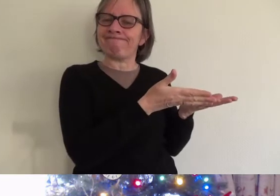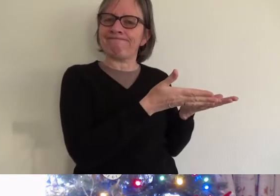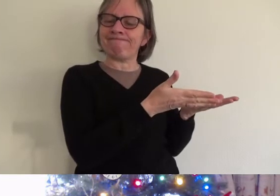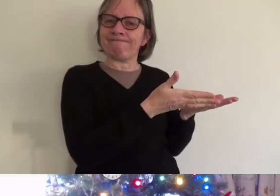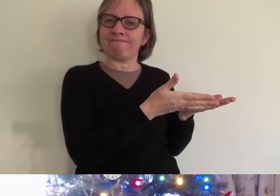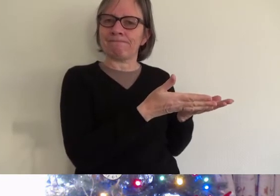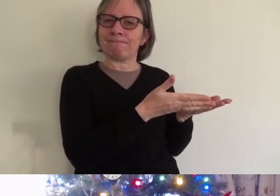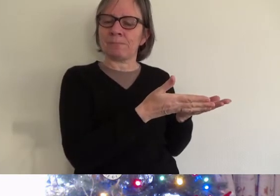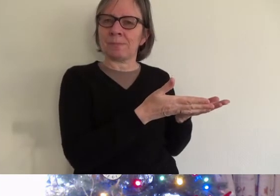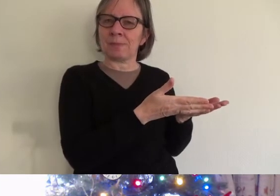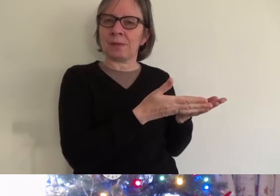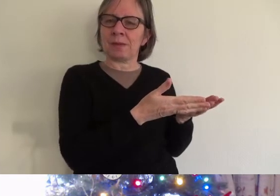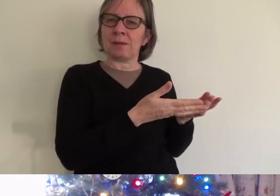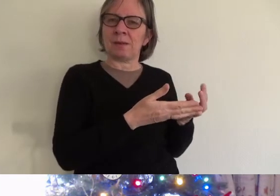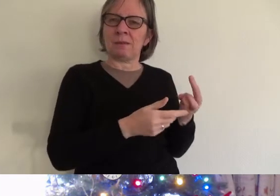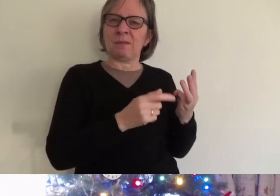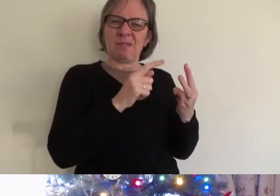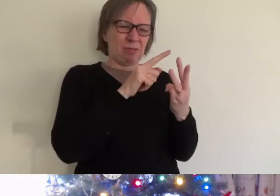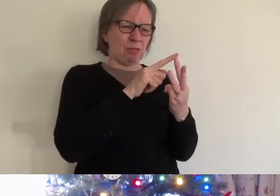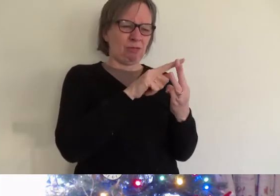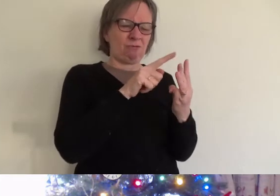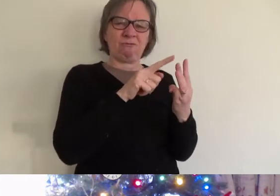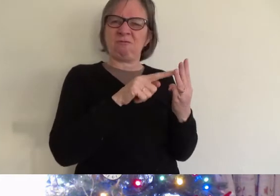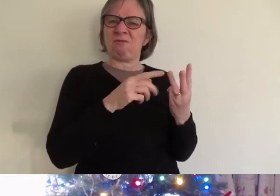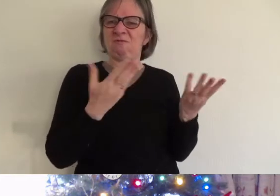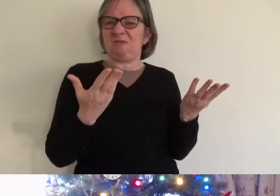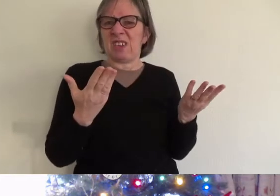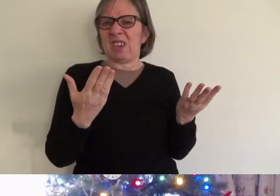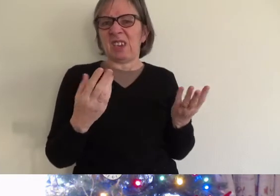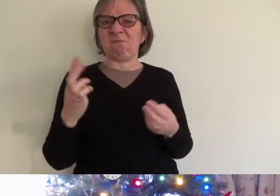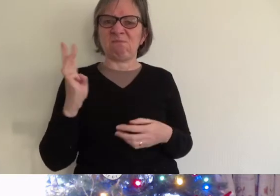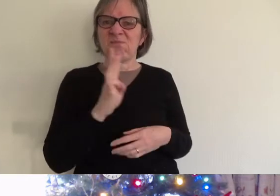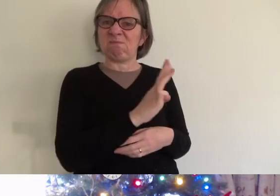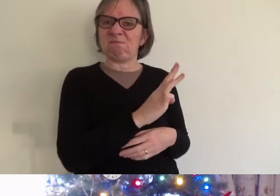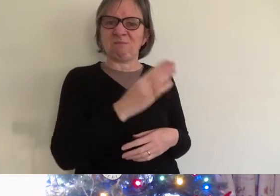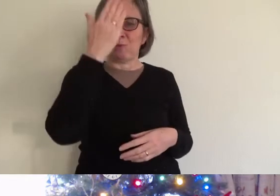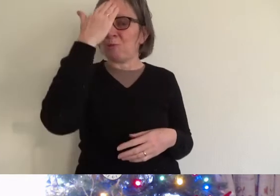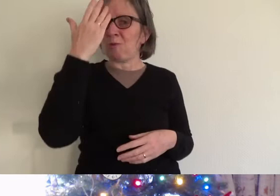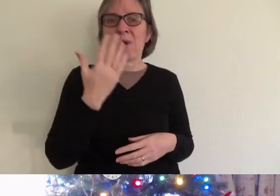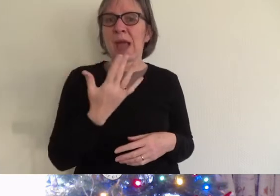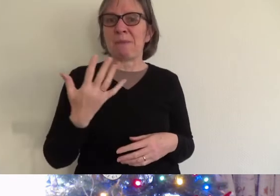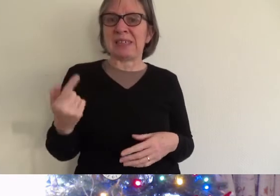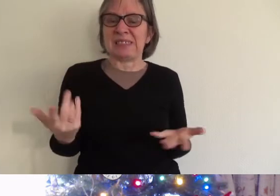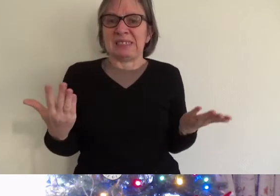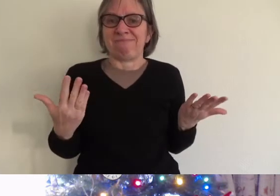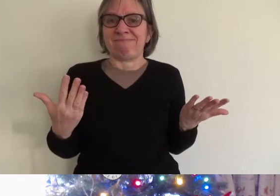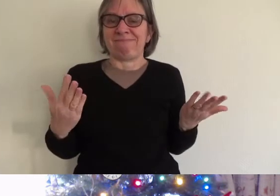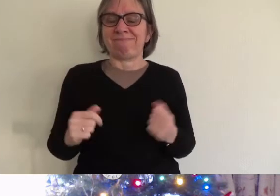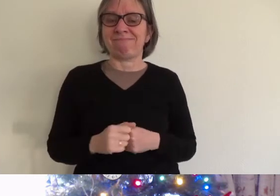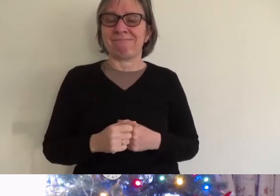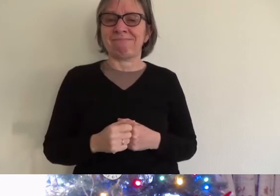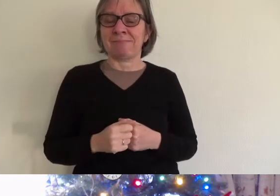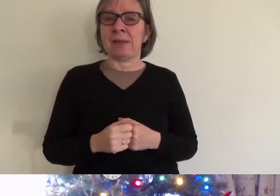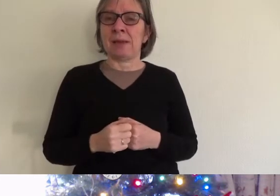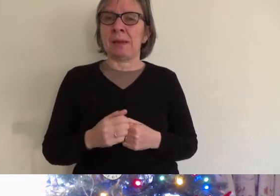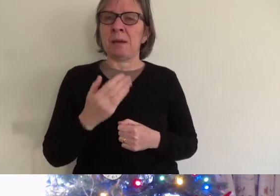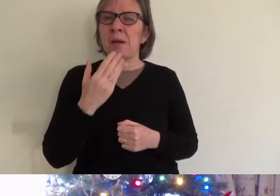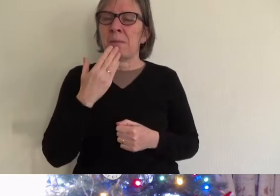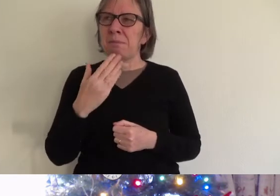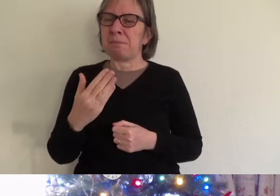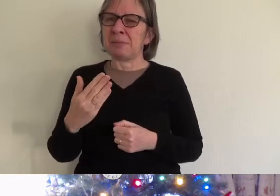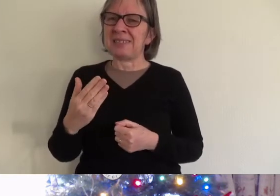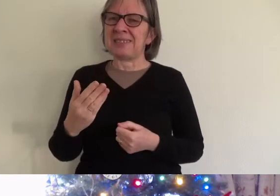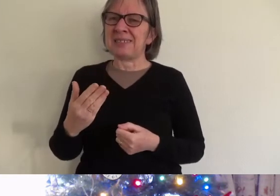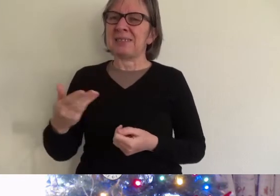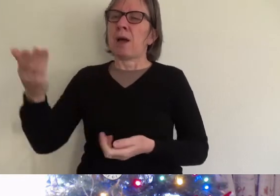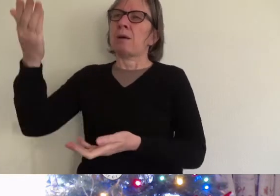all the significance of these three strange visitors, or however many there were, Lord, we pray that you will speak to each one